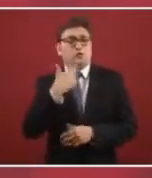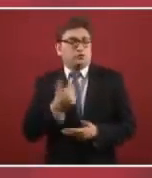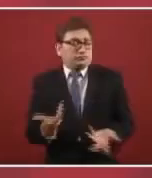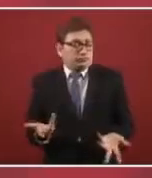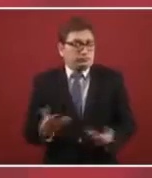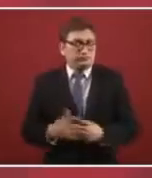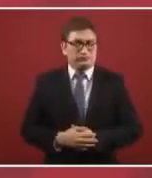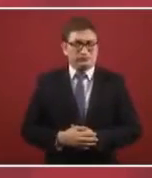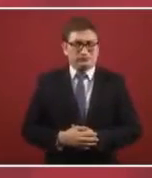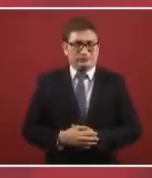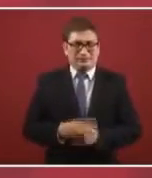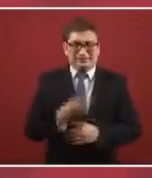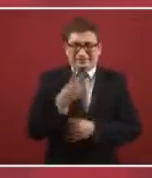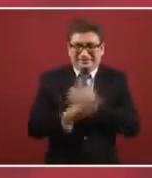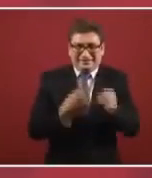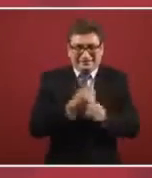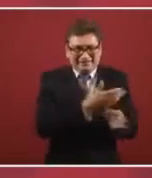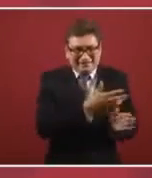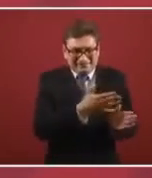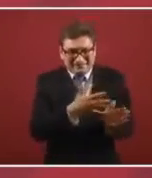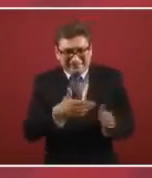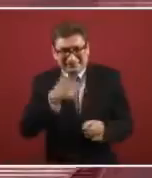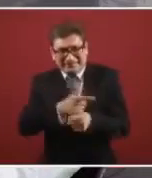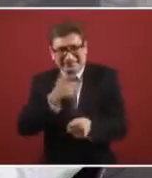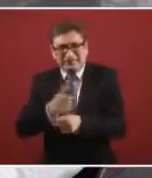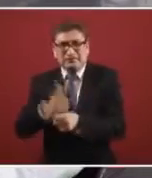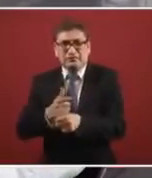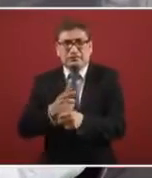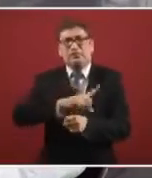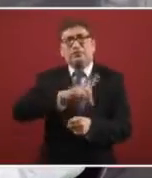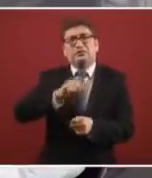¿Por qué darle Why más give tiempo? them more time?